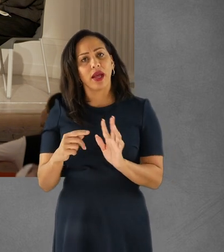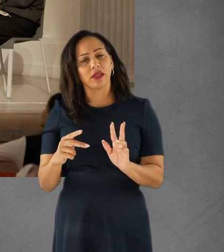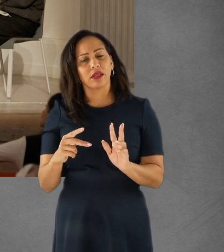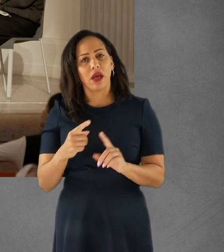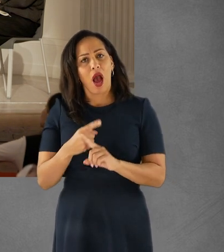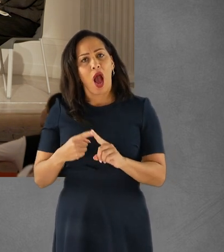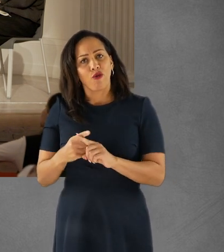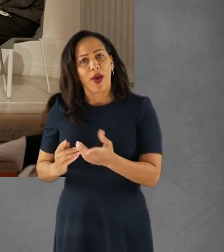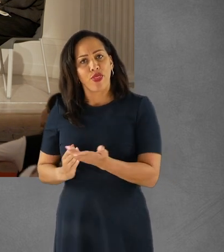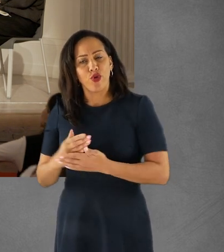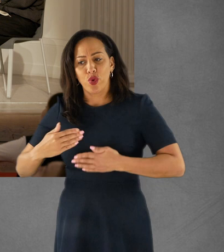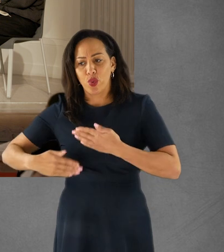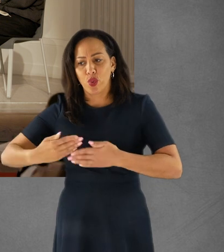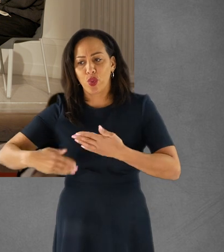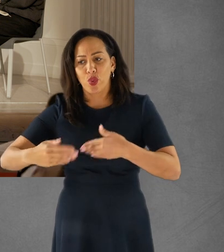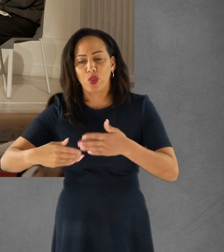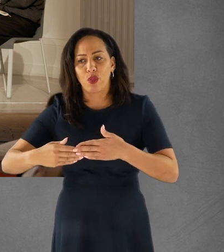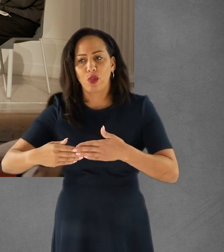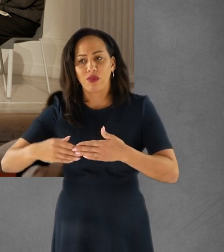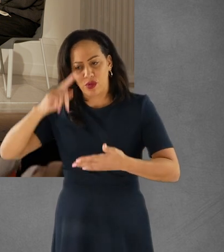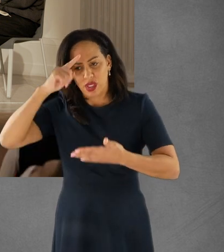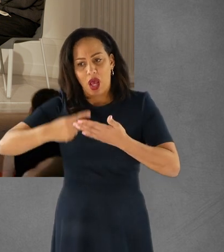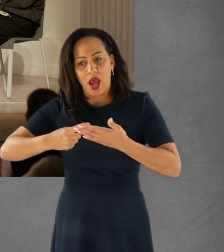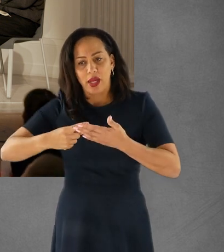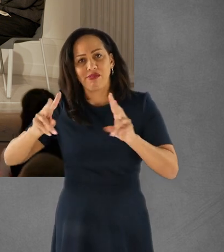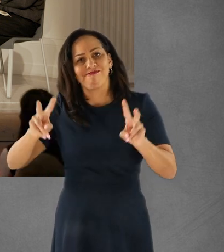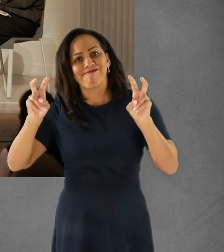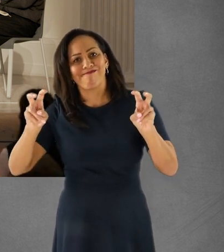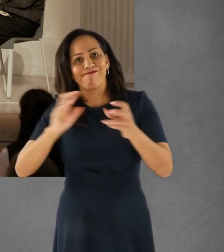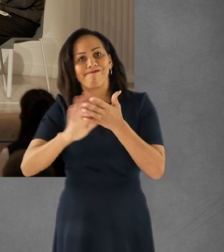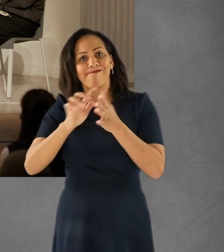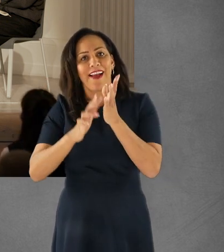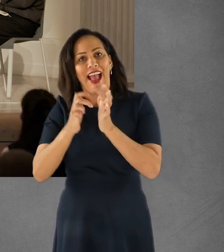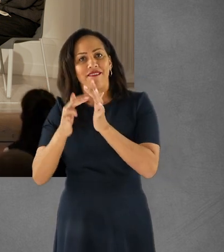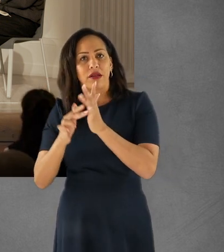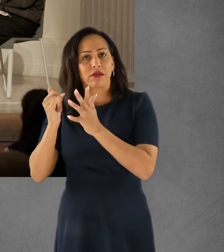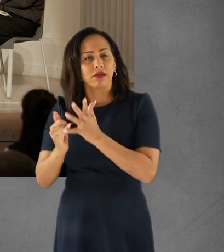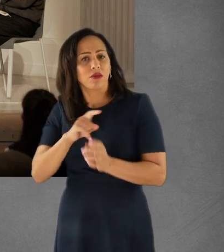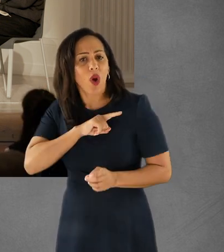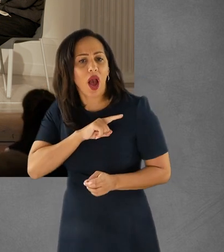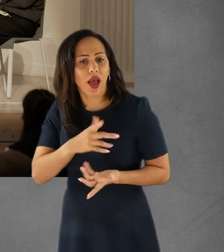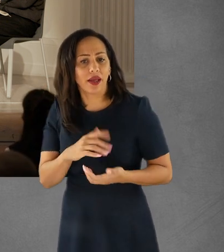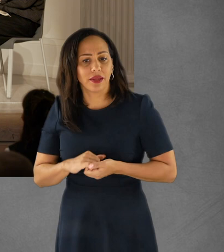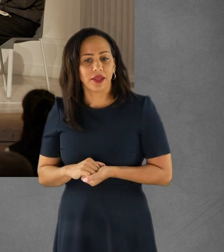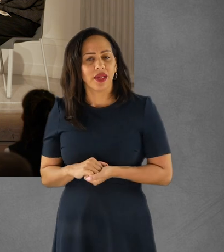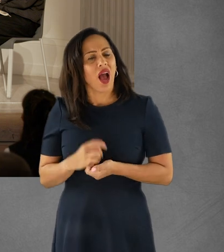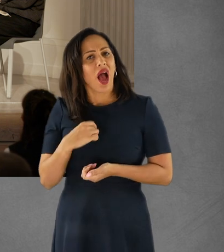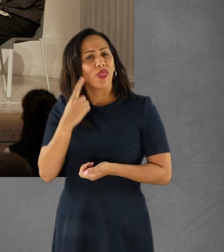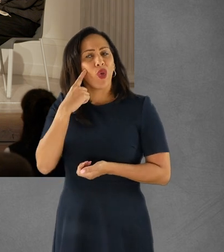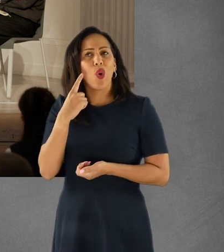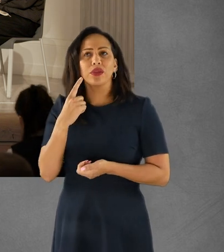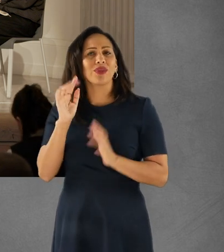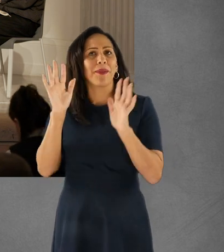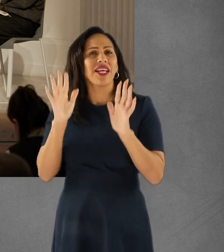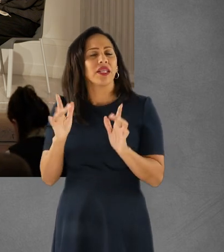The piece ended up being called Heavens halfway through the making of the work. It's true. Why did you call